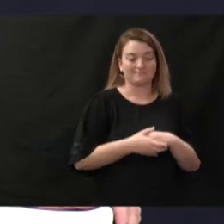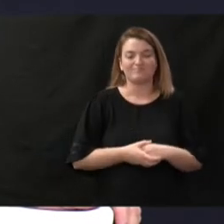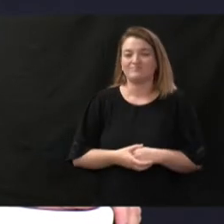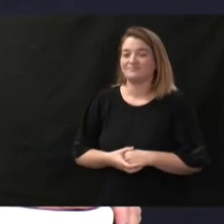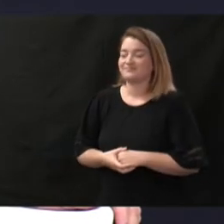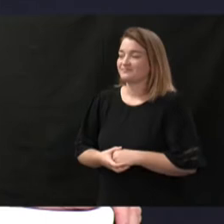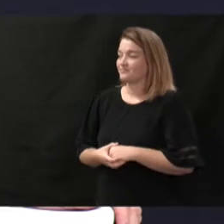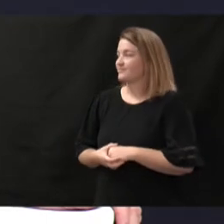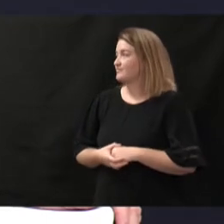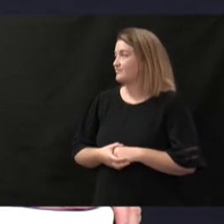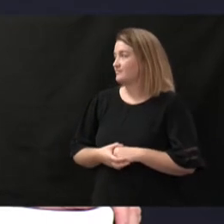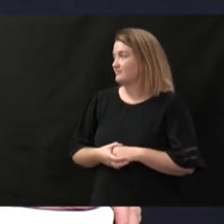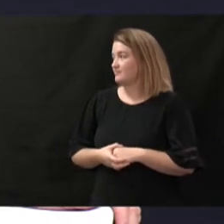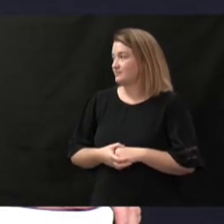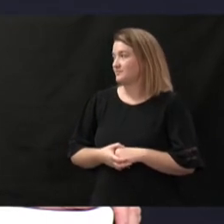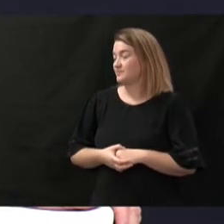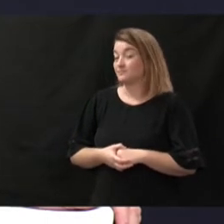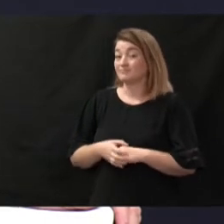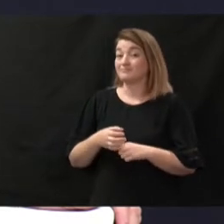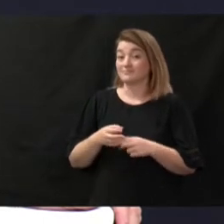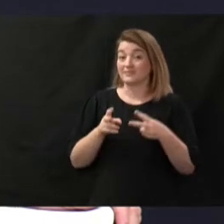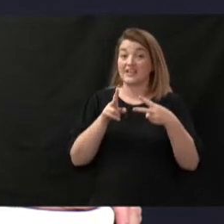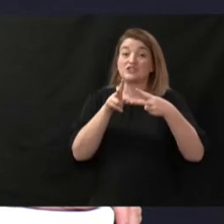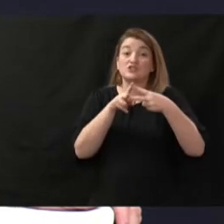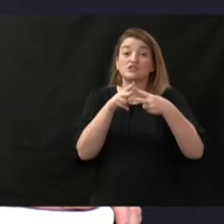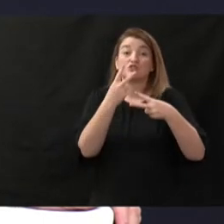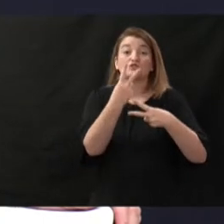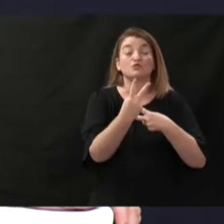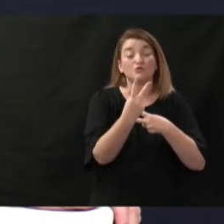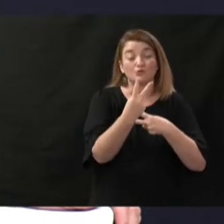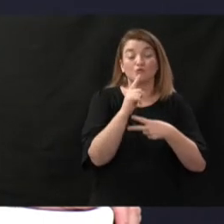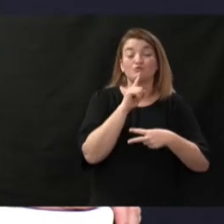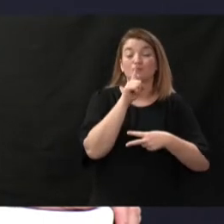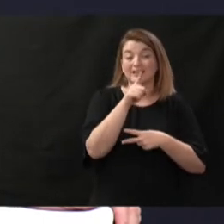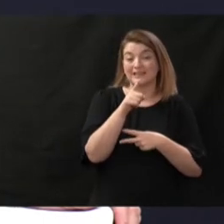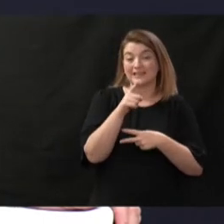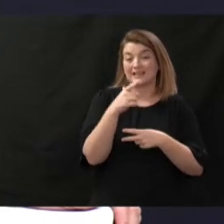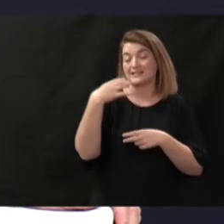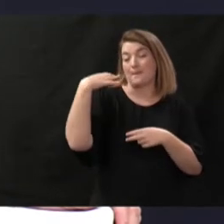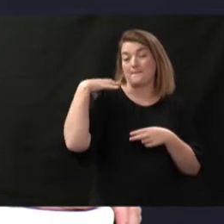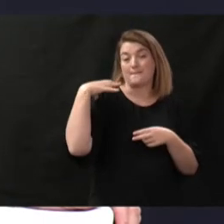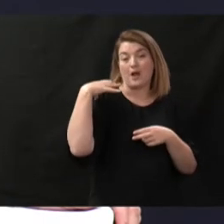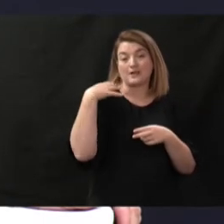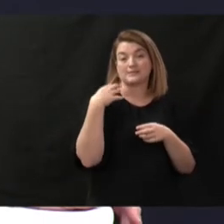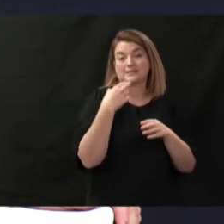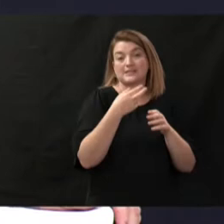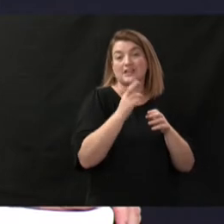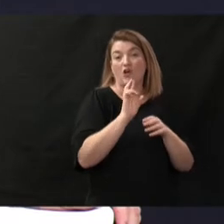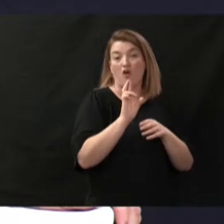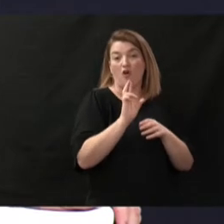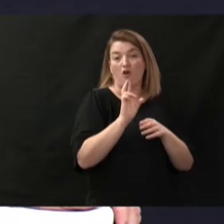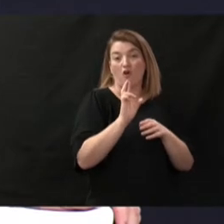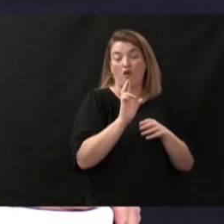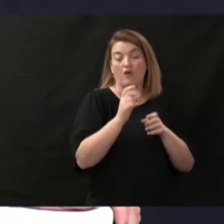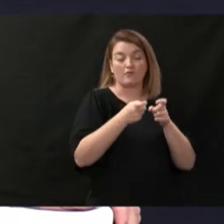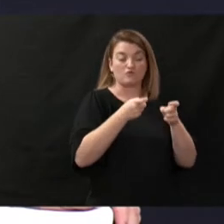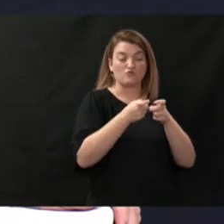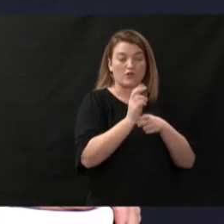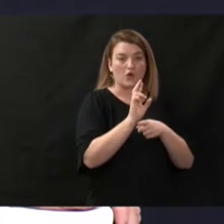And it's actually made of two, a bossy R and a consonant L-E, but it was the consonant L-E since that's bold and highlighted.